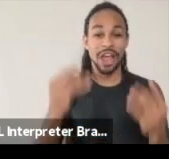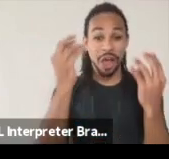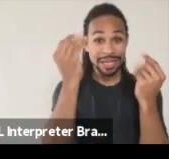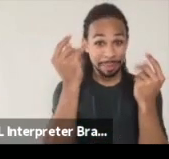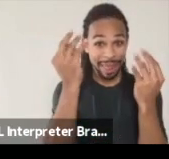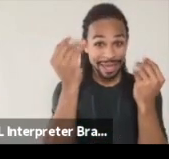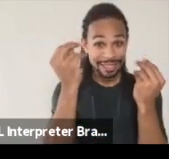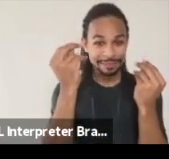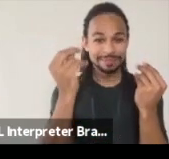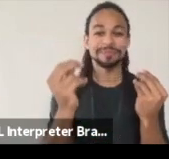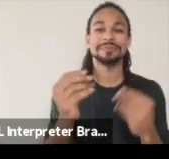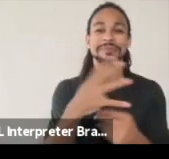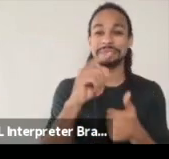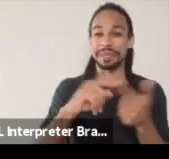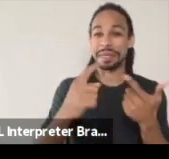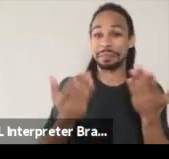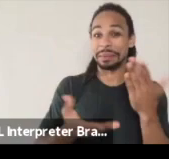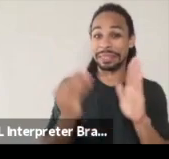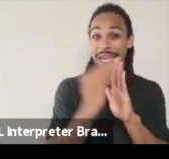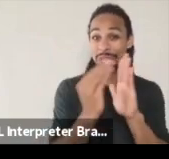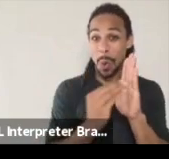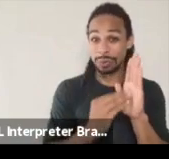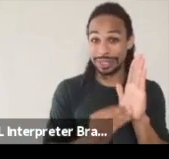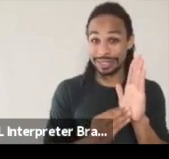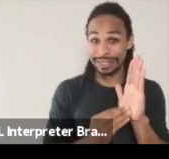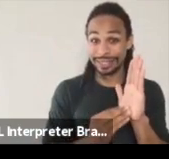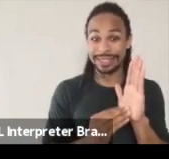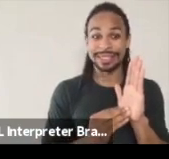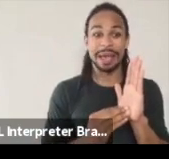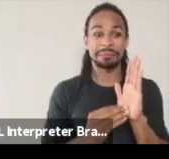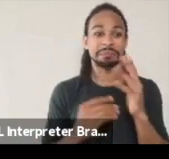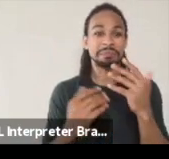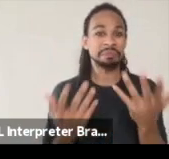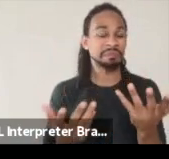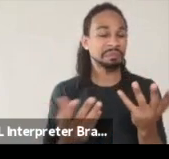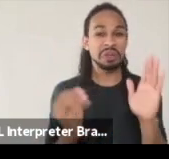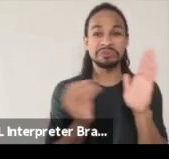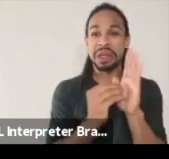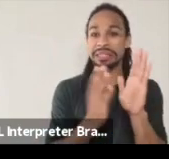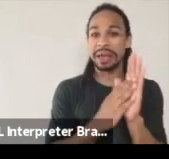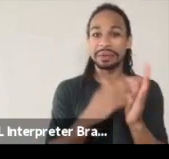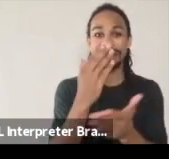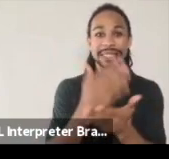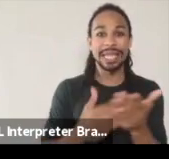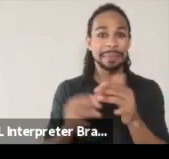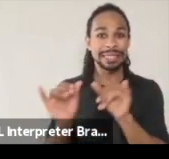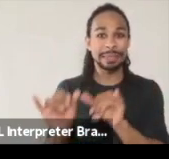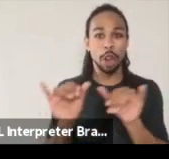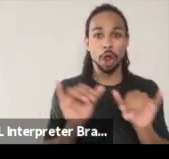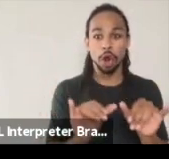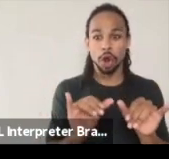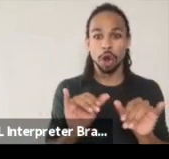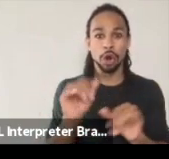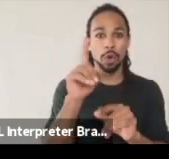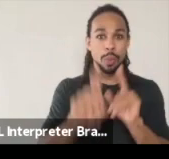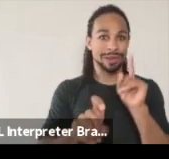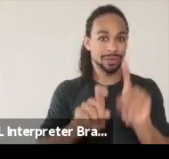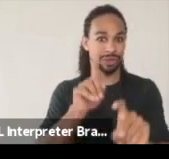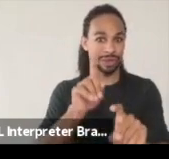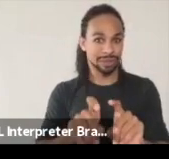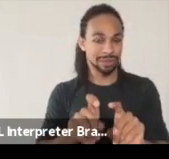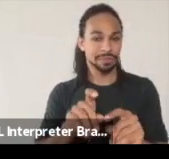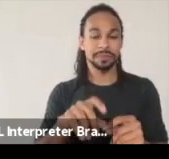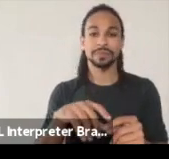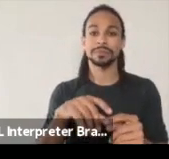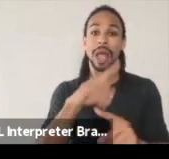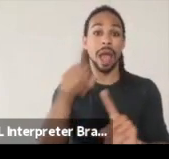and maybe take some notes on, write down some similar questions to what it is